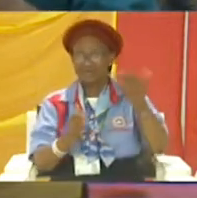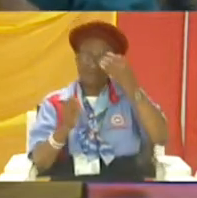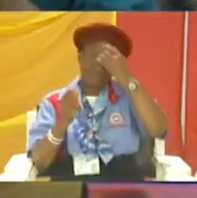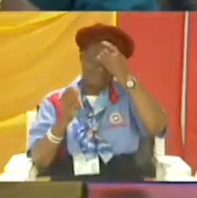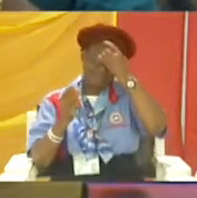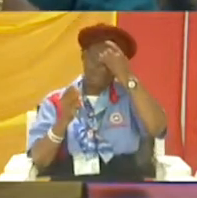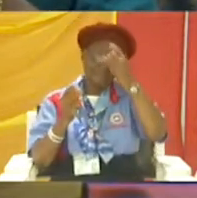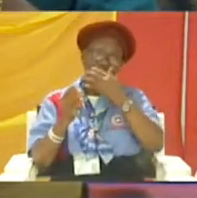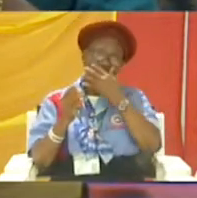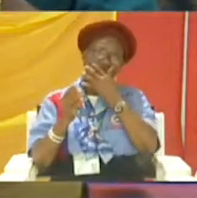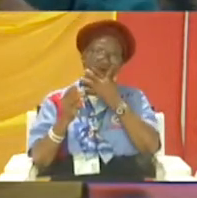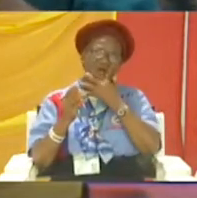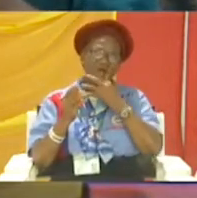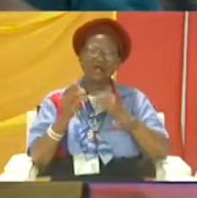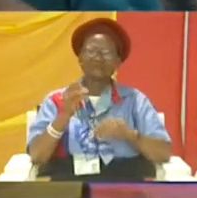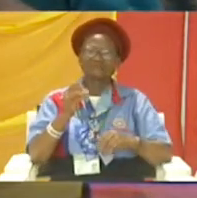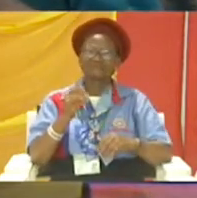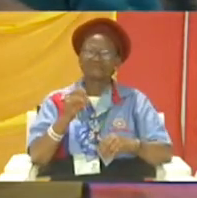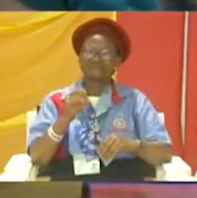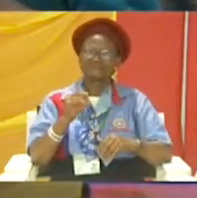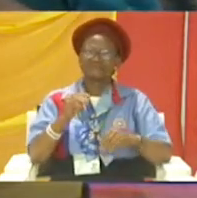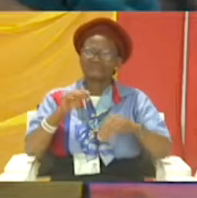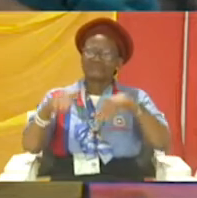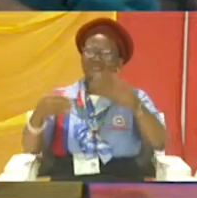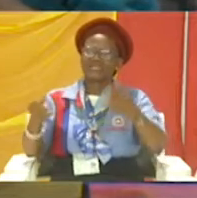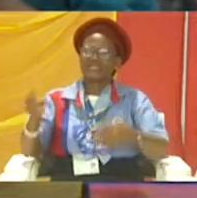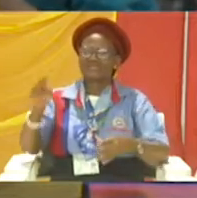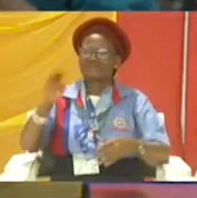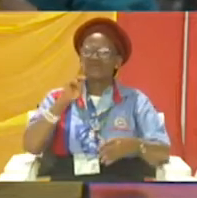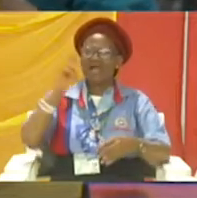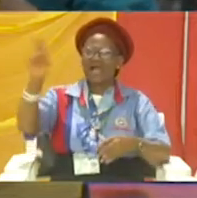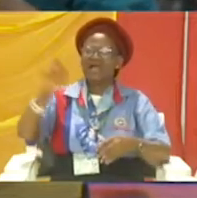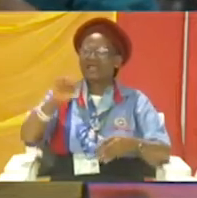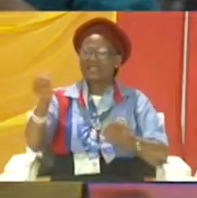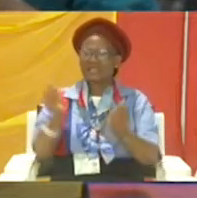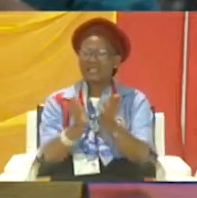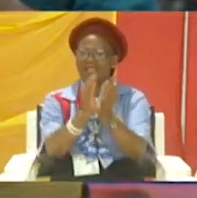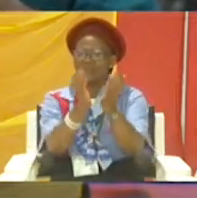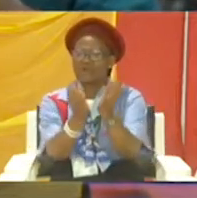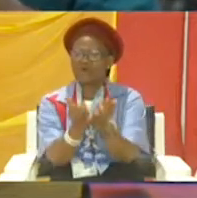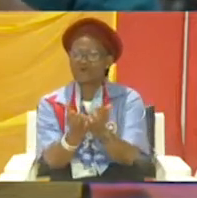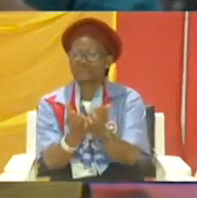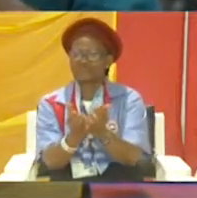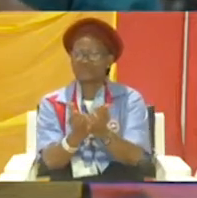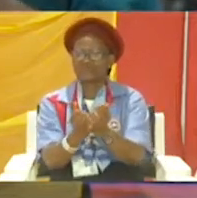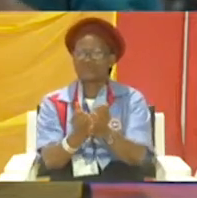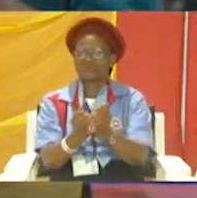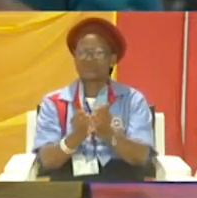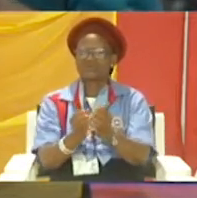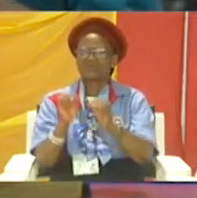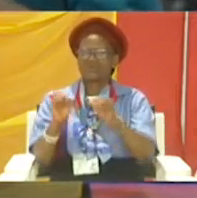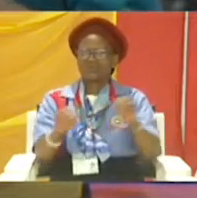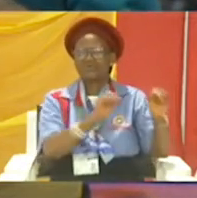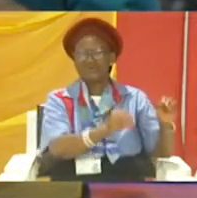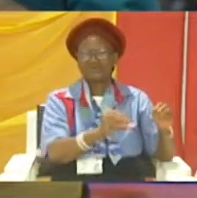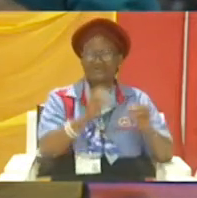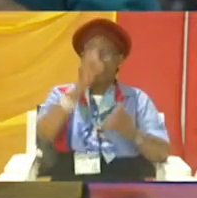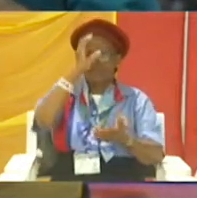something. Gave her a pot. Put the picture inside the